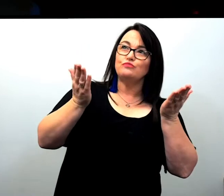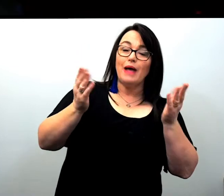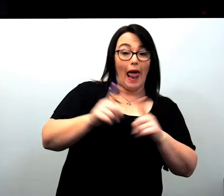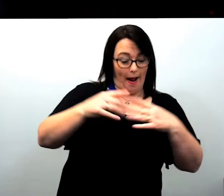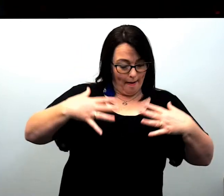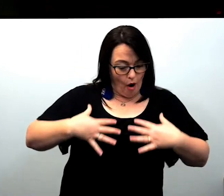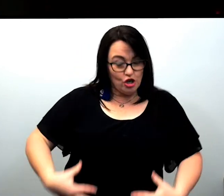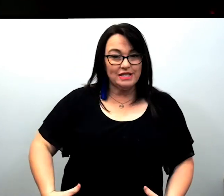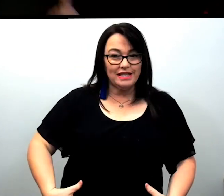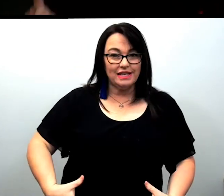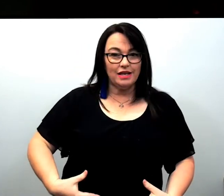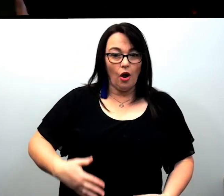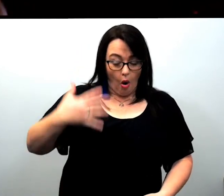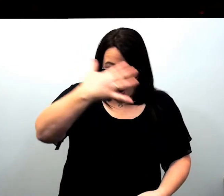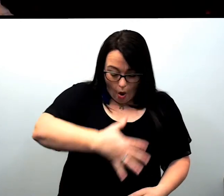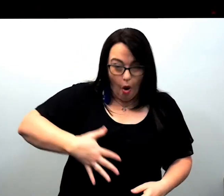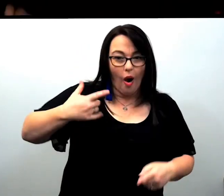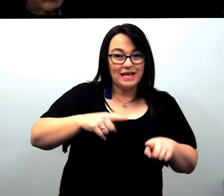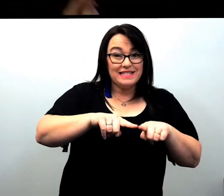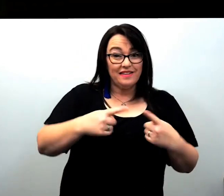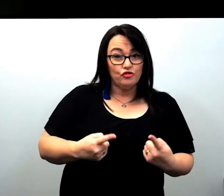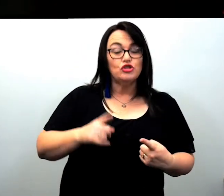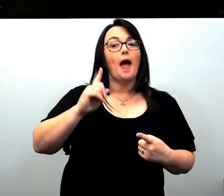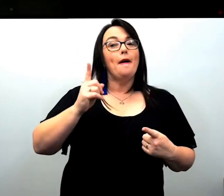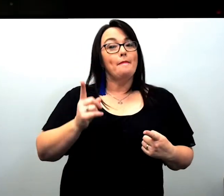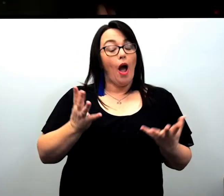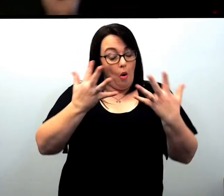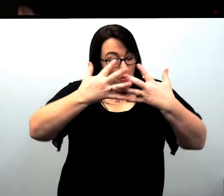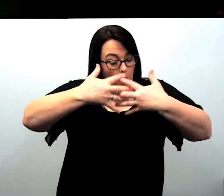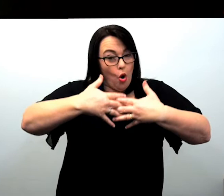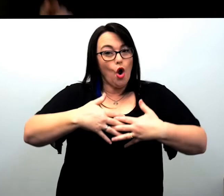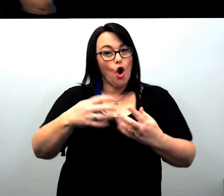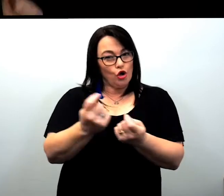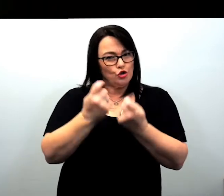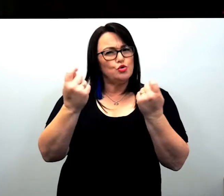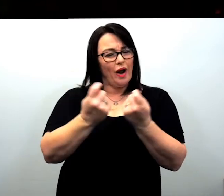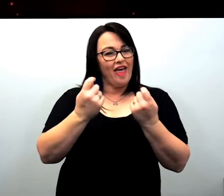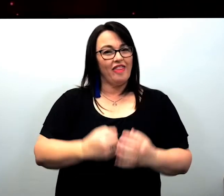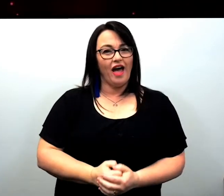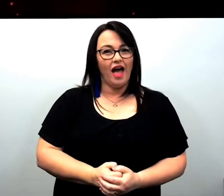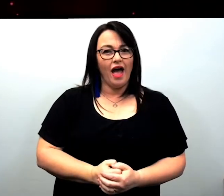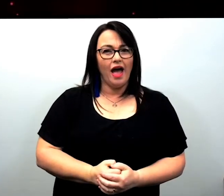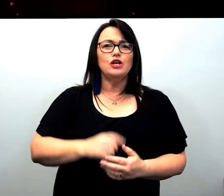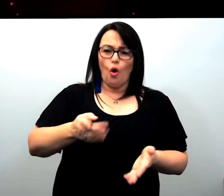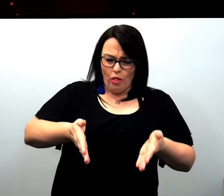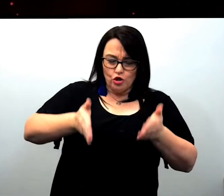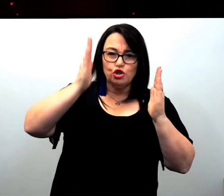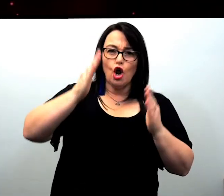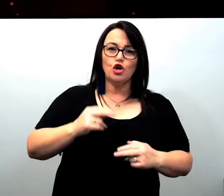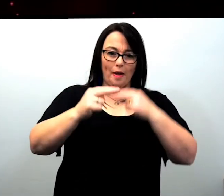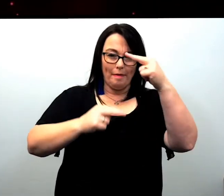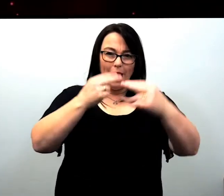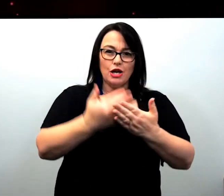different, but the point is the same. The church is not built on Peter alone, but on Peter, the apostles, and all those who believe